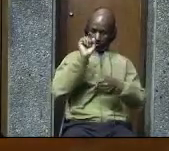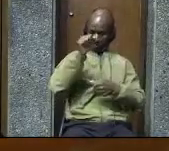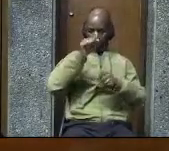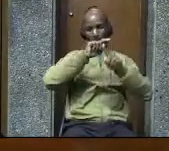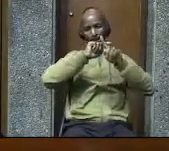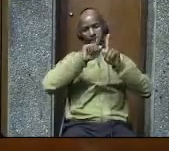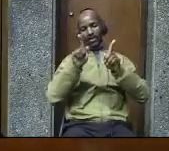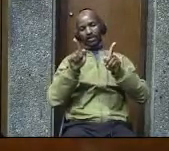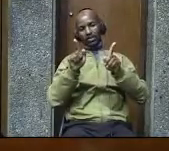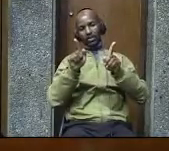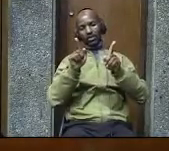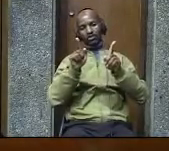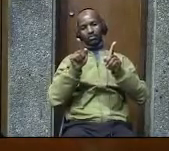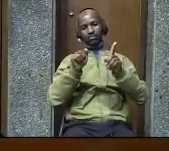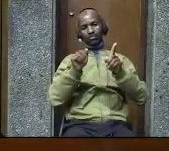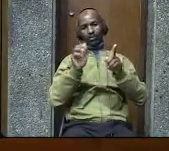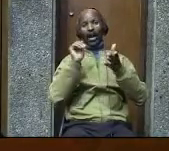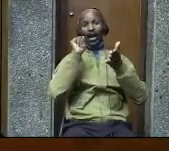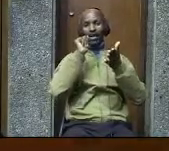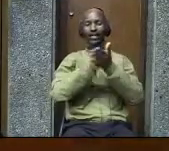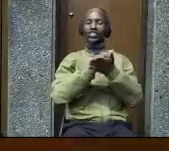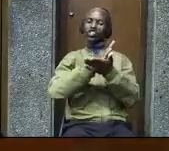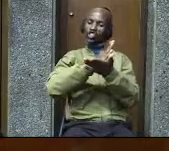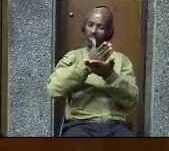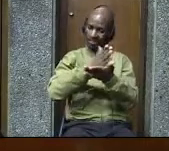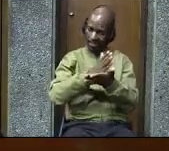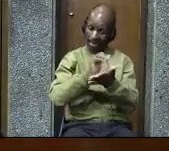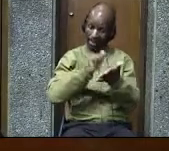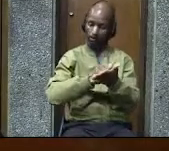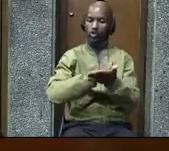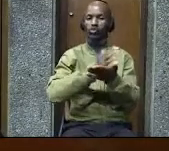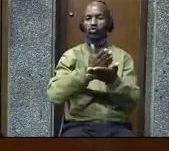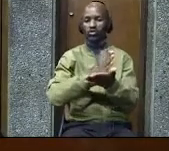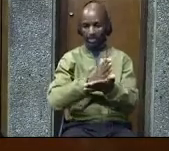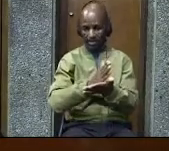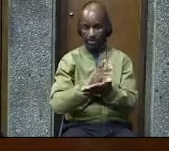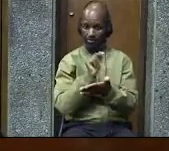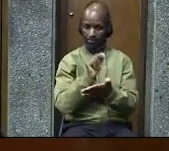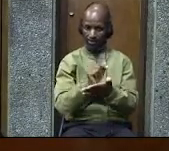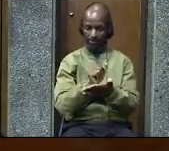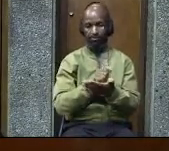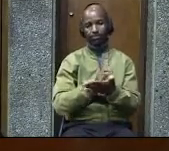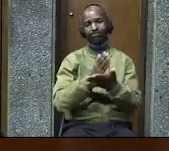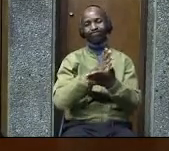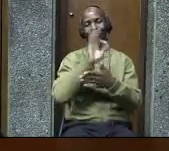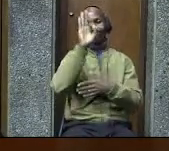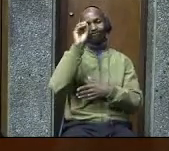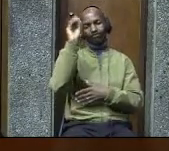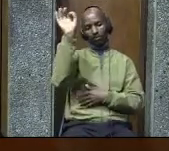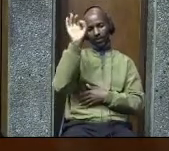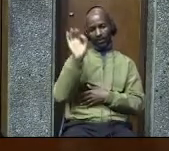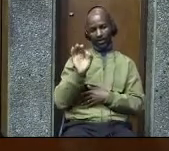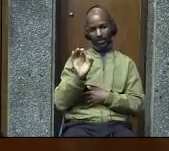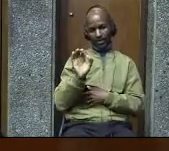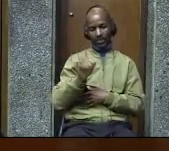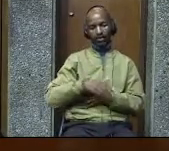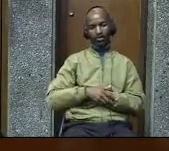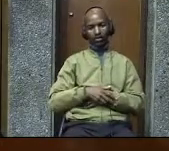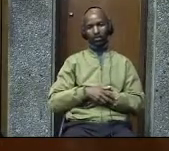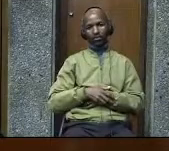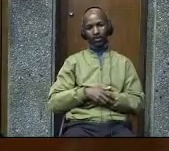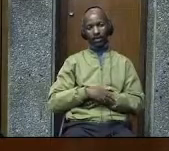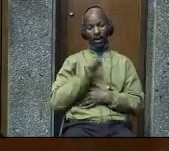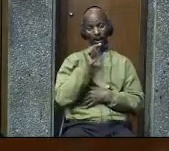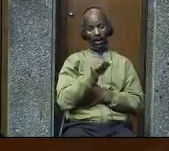But let us share that 30%.